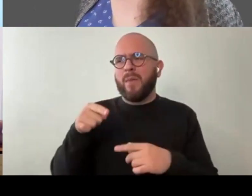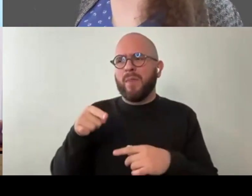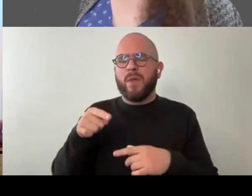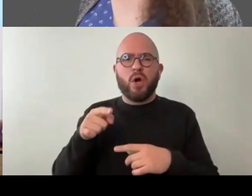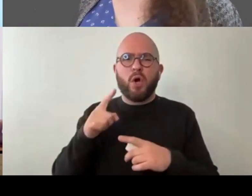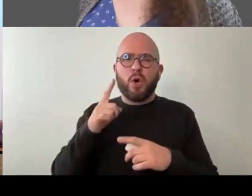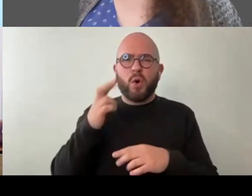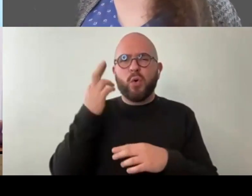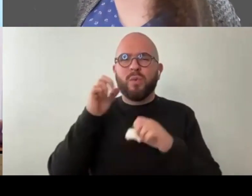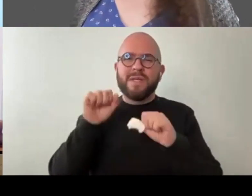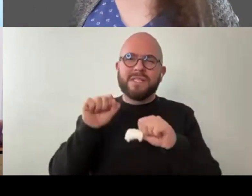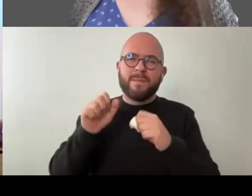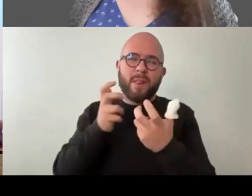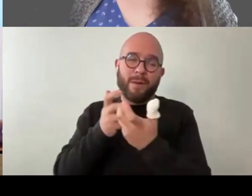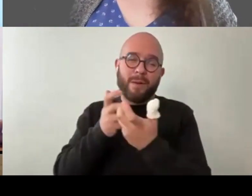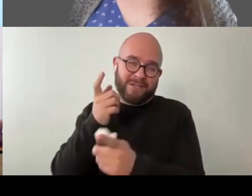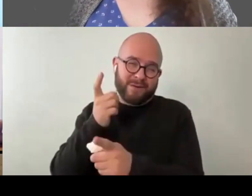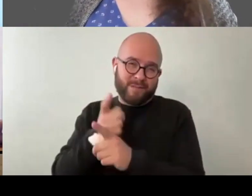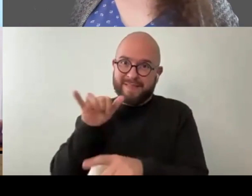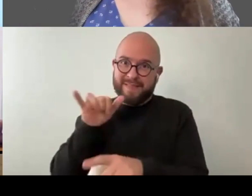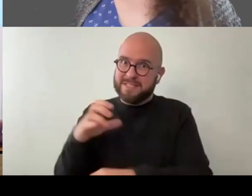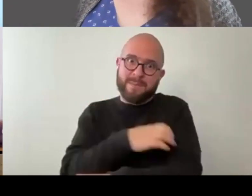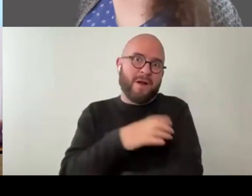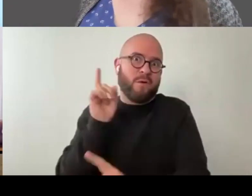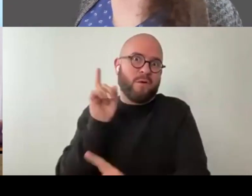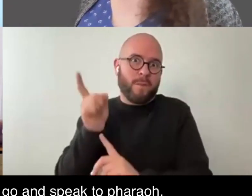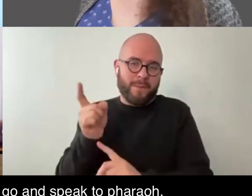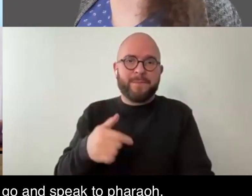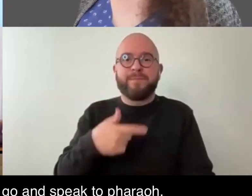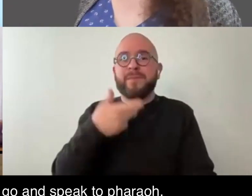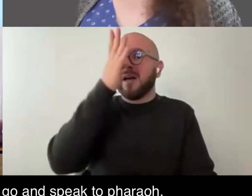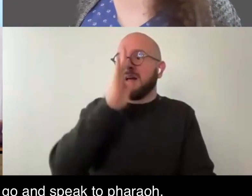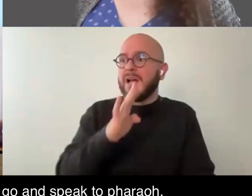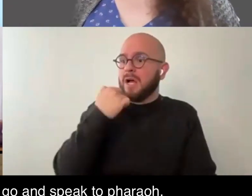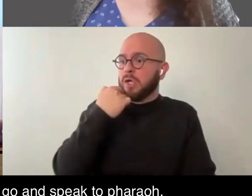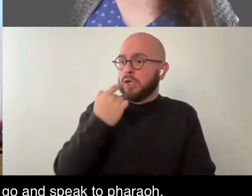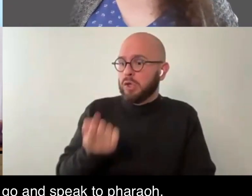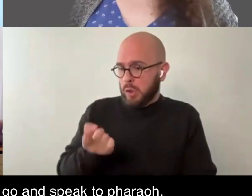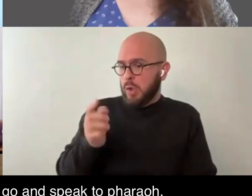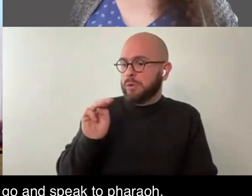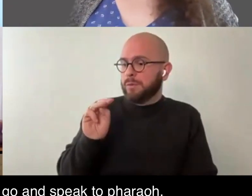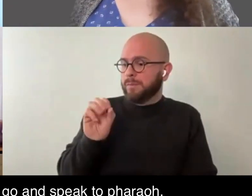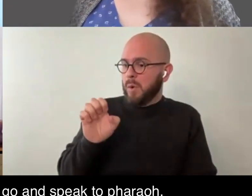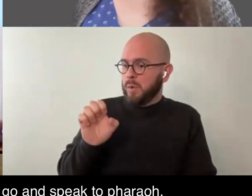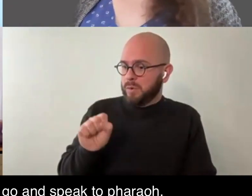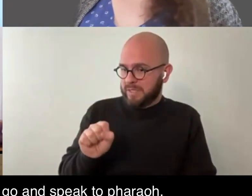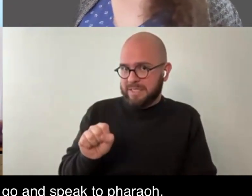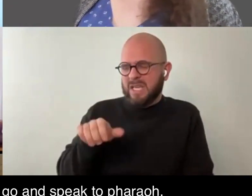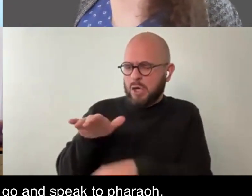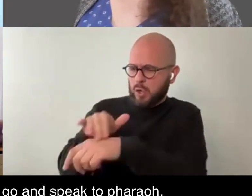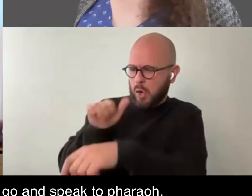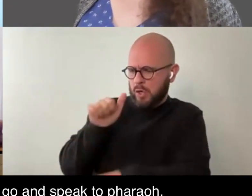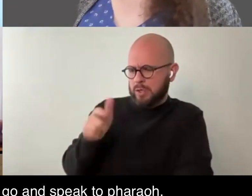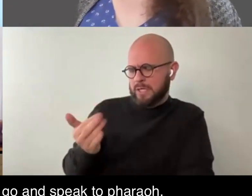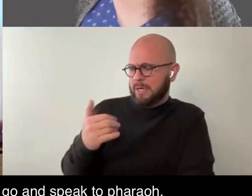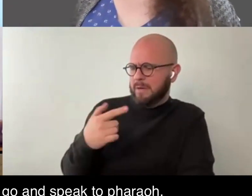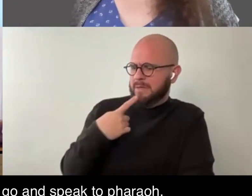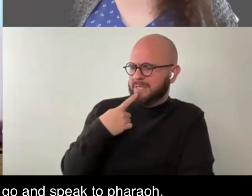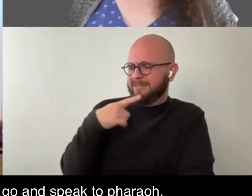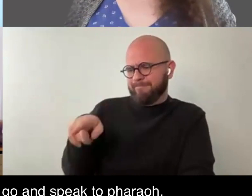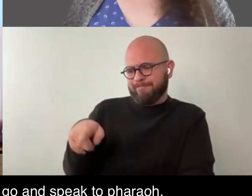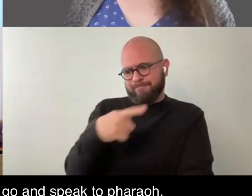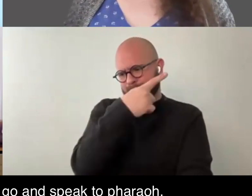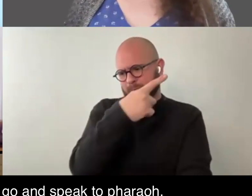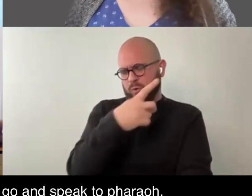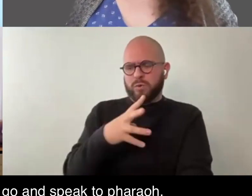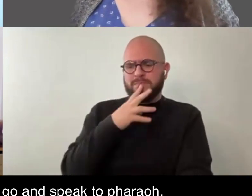right? God says to Moses, right? God calls Moses to go and speak to